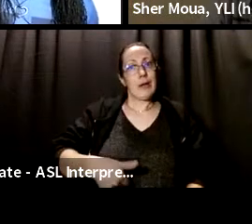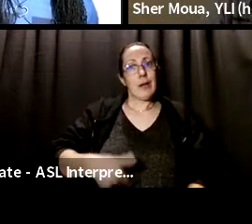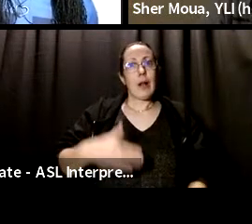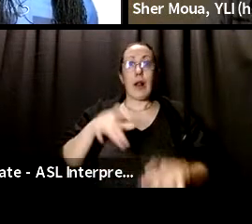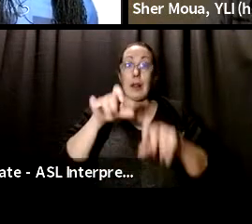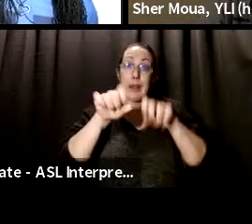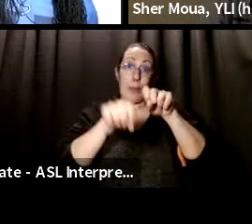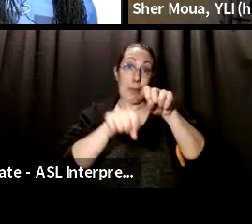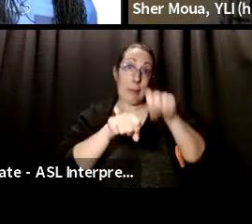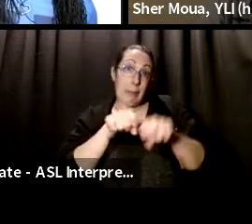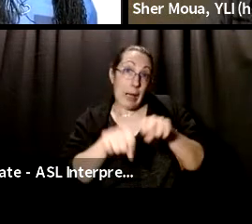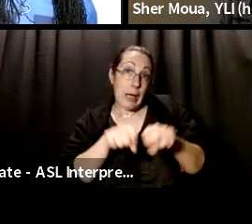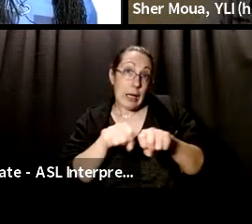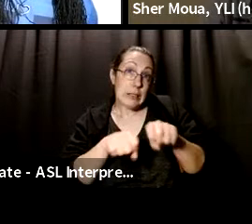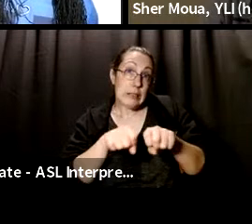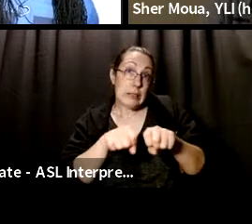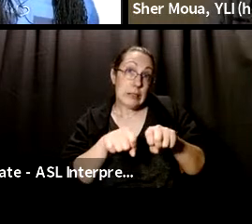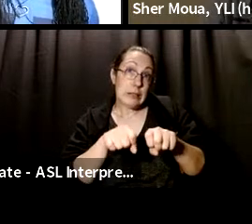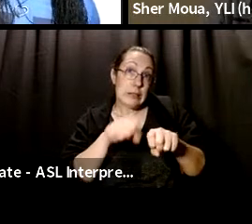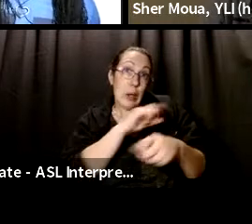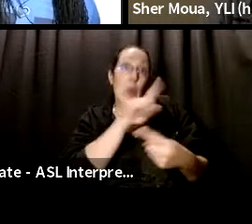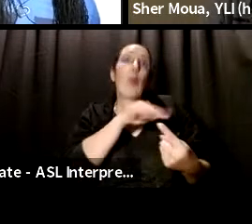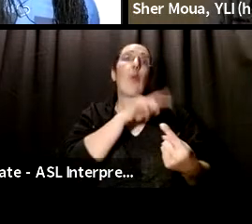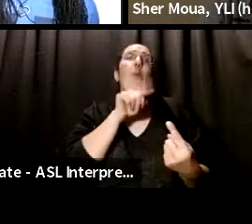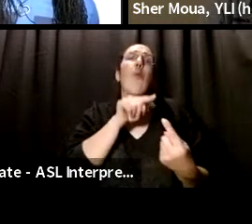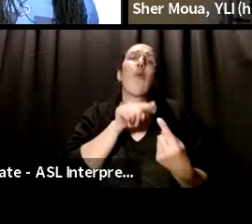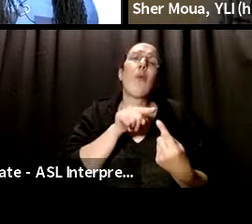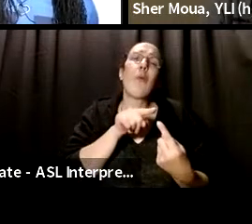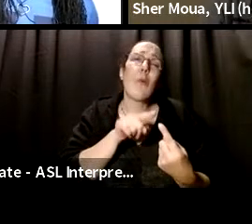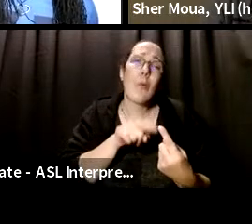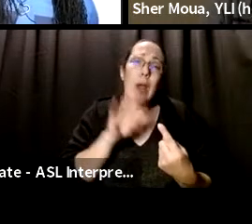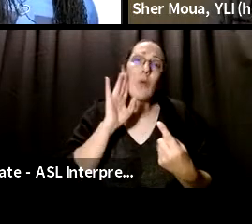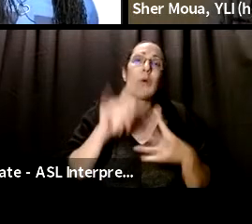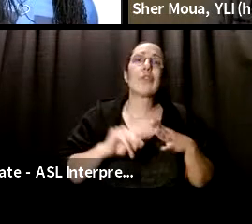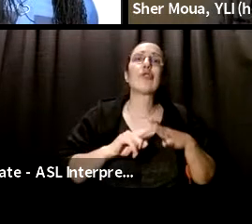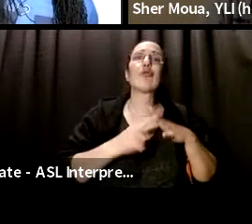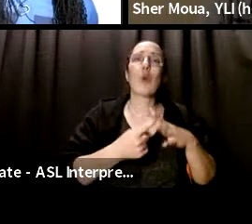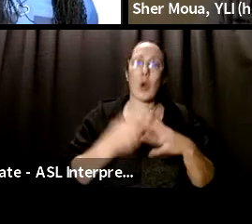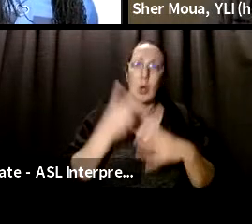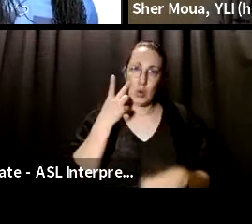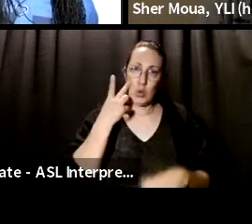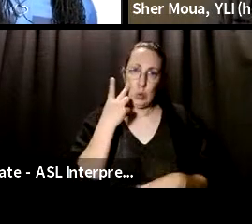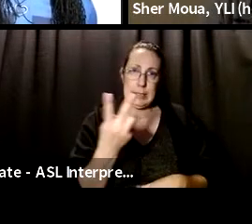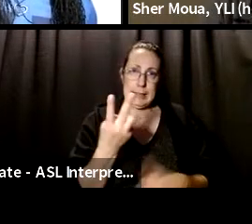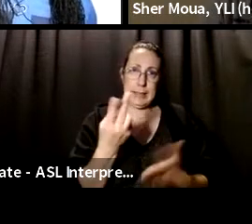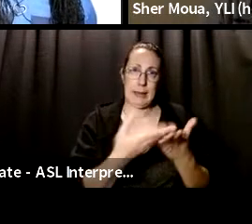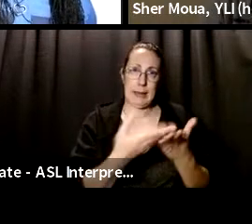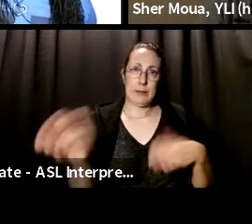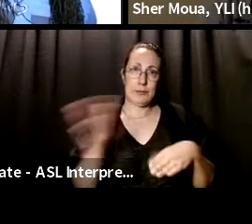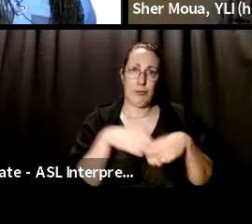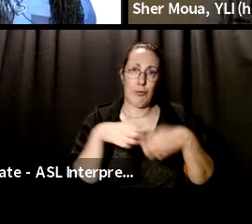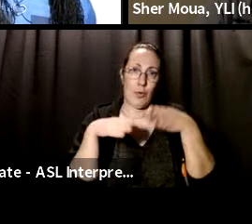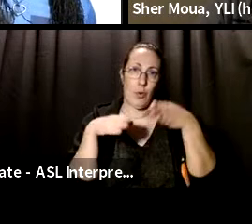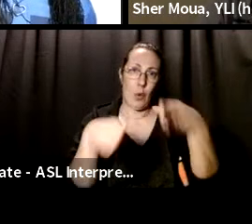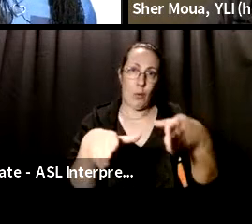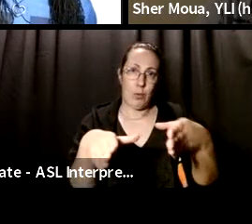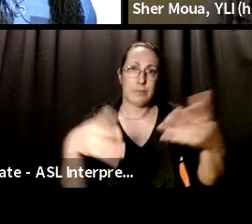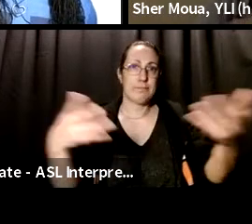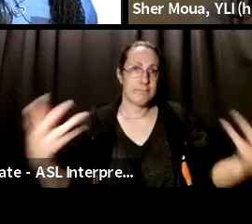might, when we might begin to start seeing things on the road, as they